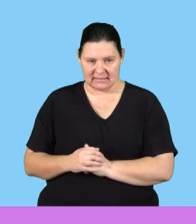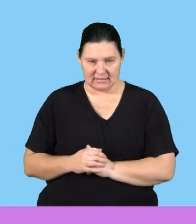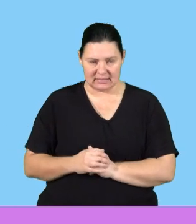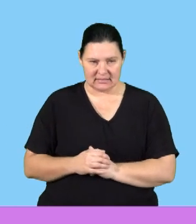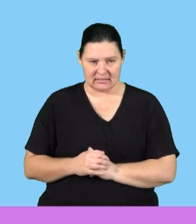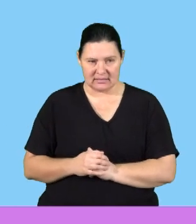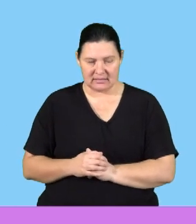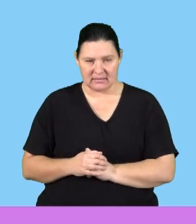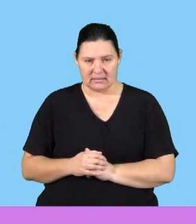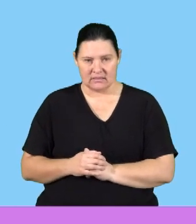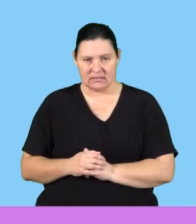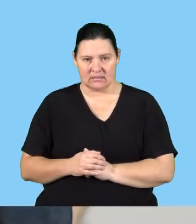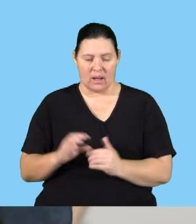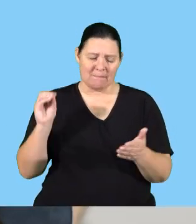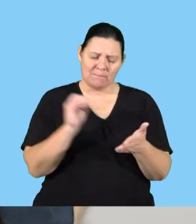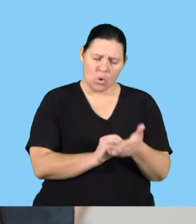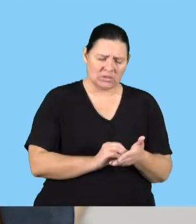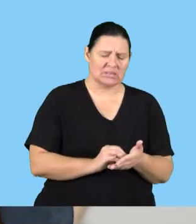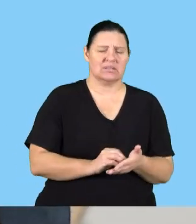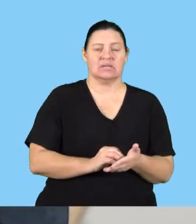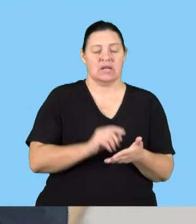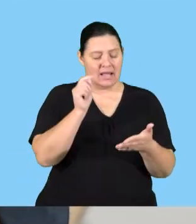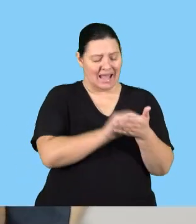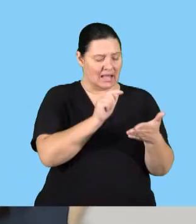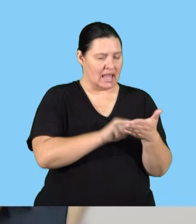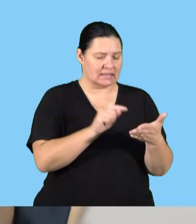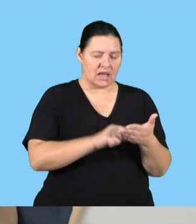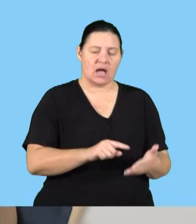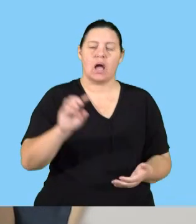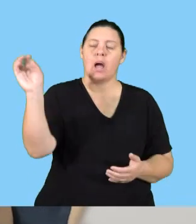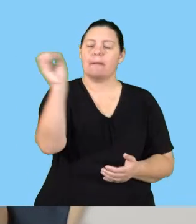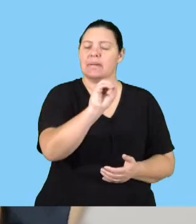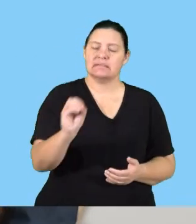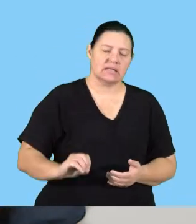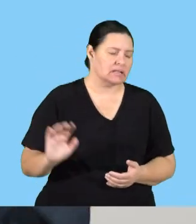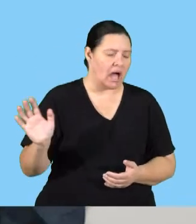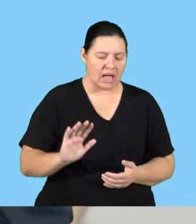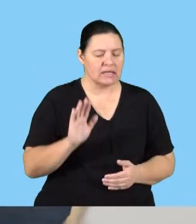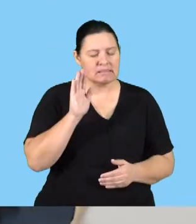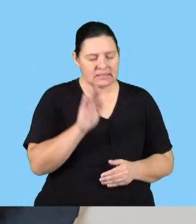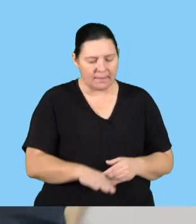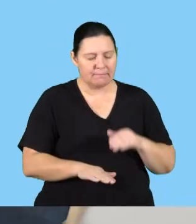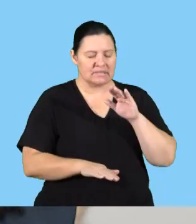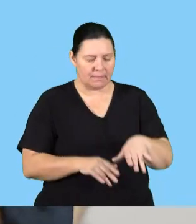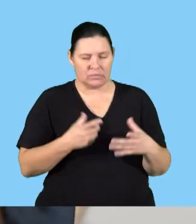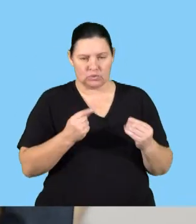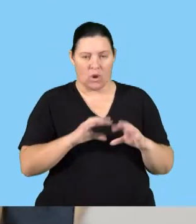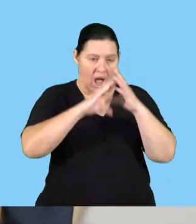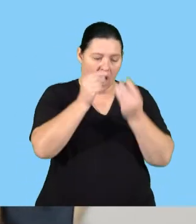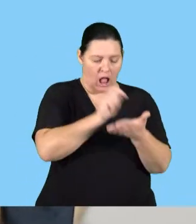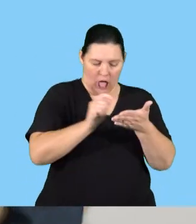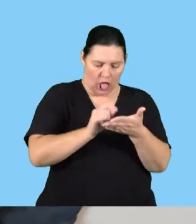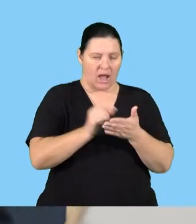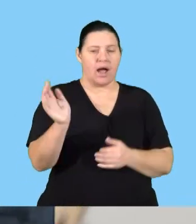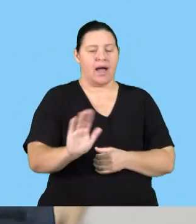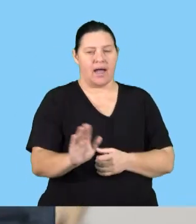100%. But as you press it on your calculator, my advice to you is to take it step by step. Can we do it